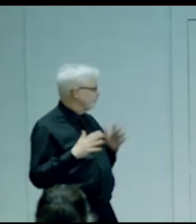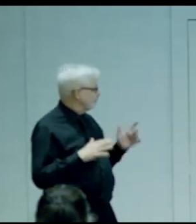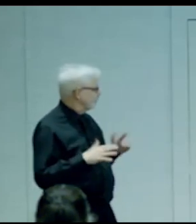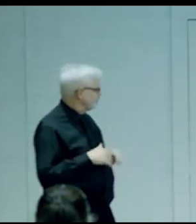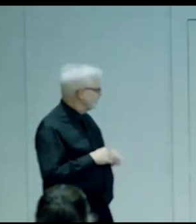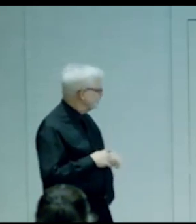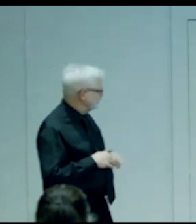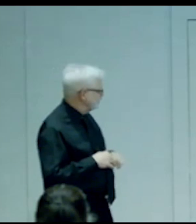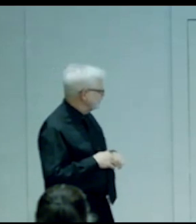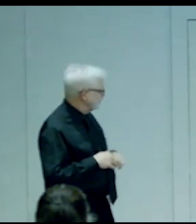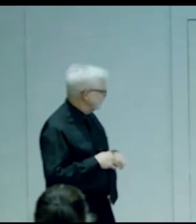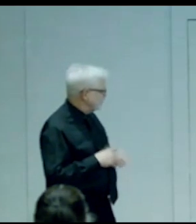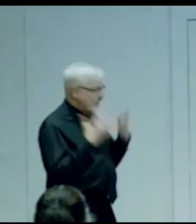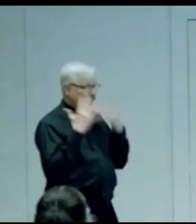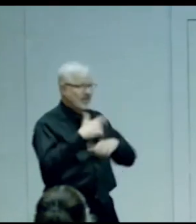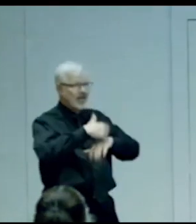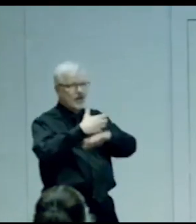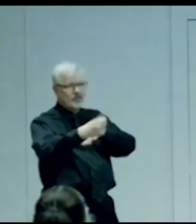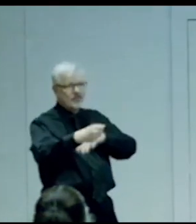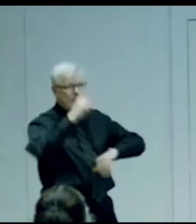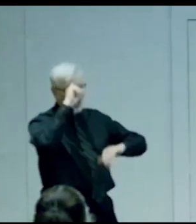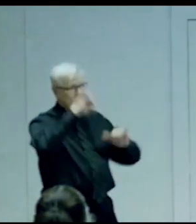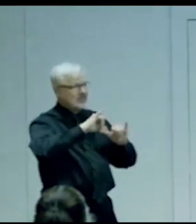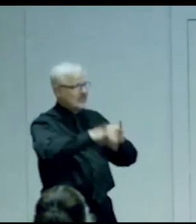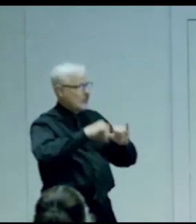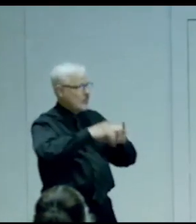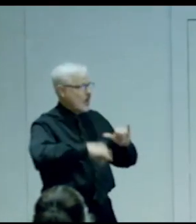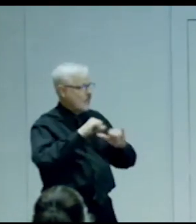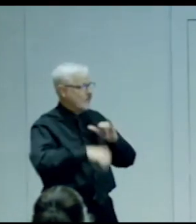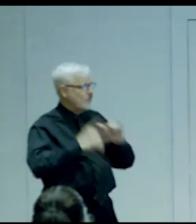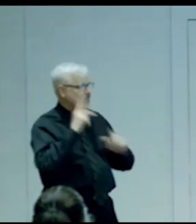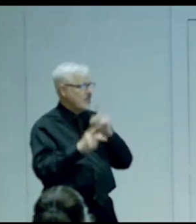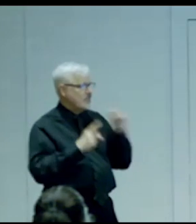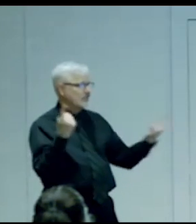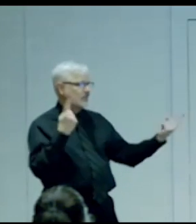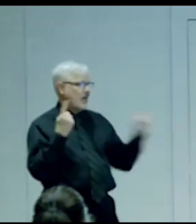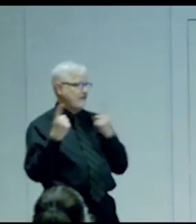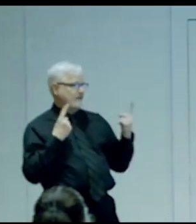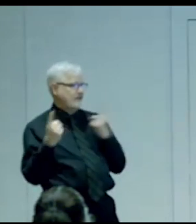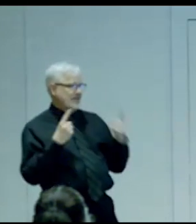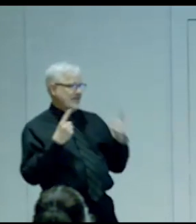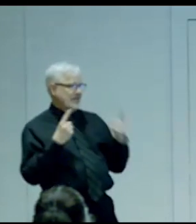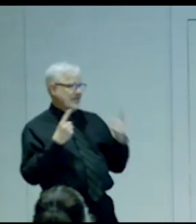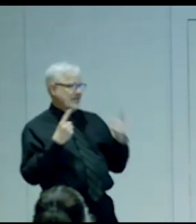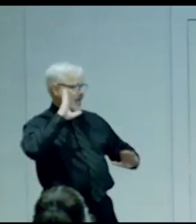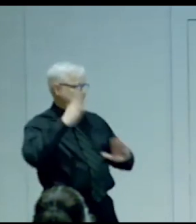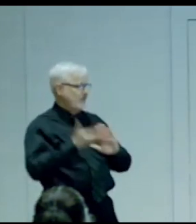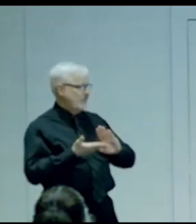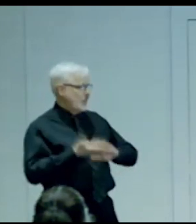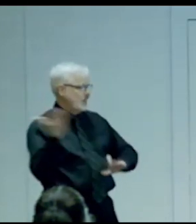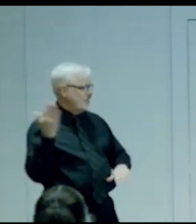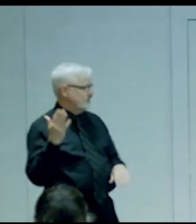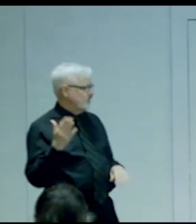Bill, unfortunately, we're out of time, but I hope you can stick around for folks to come and say hi before we all